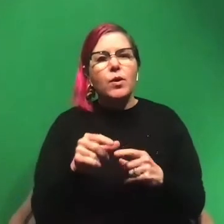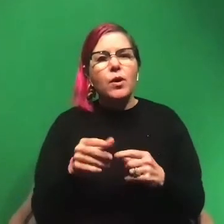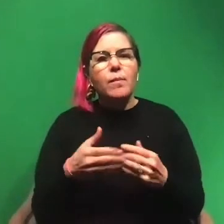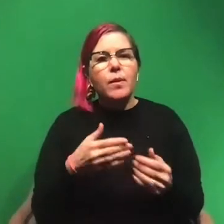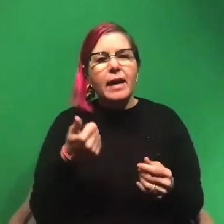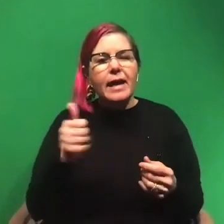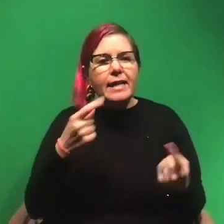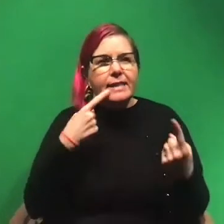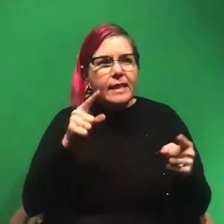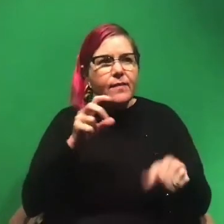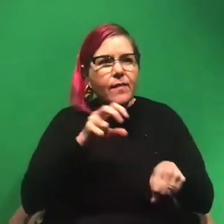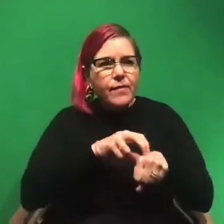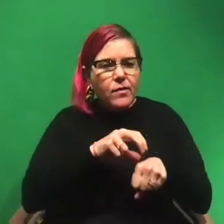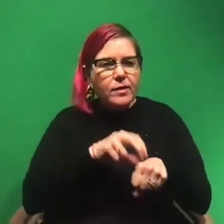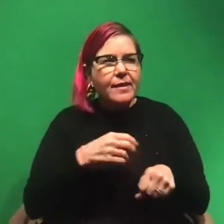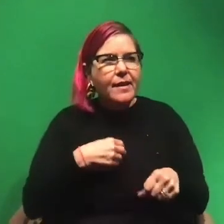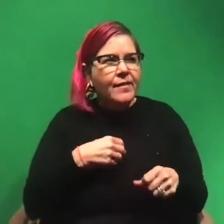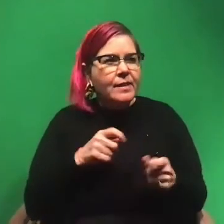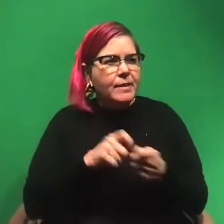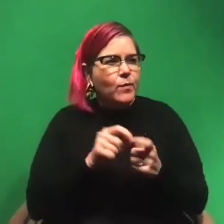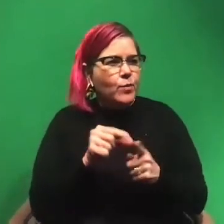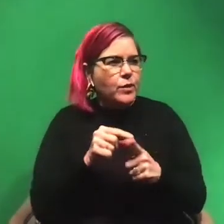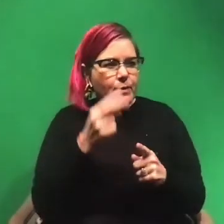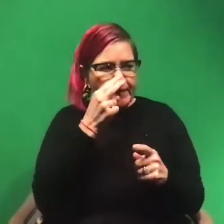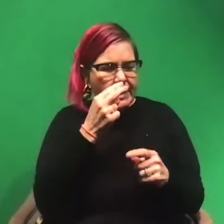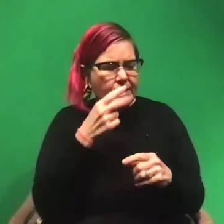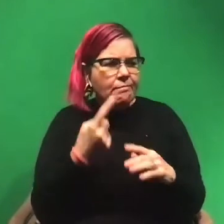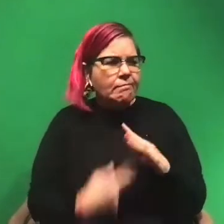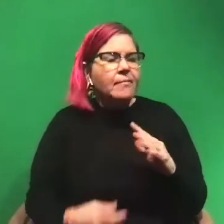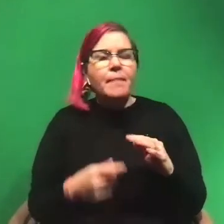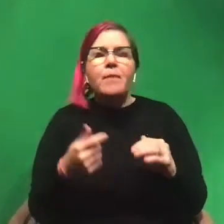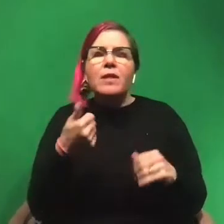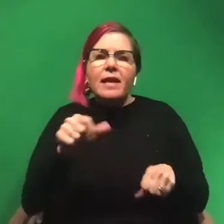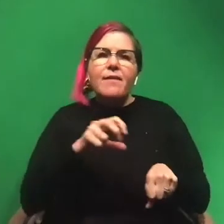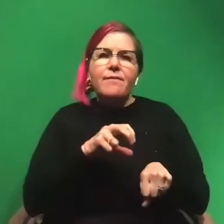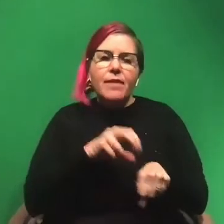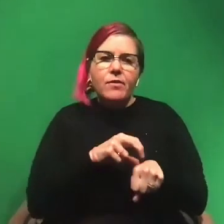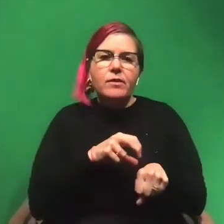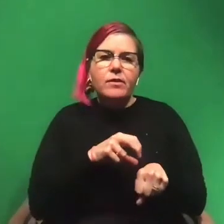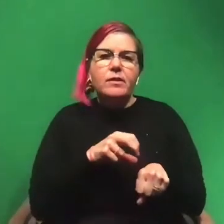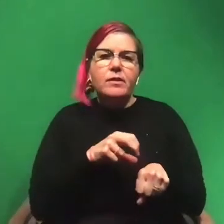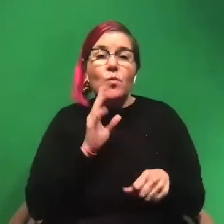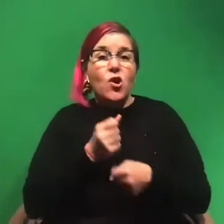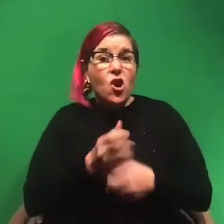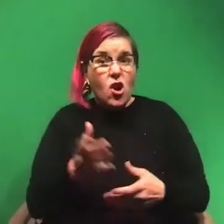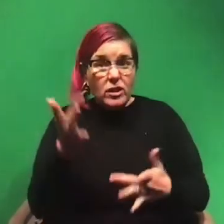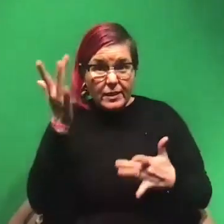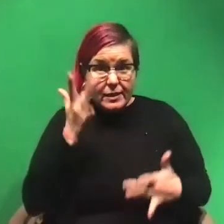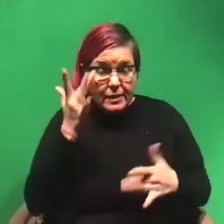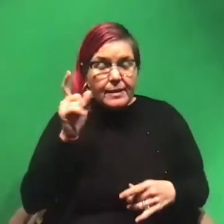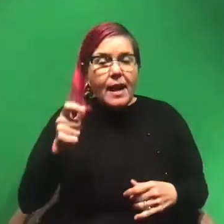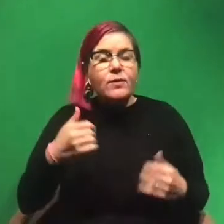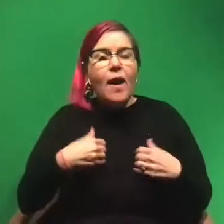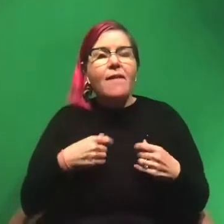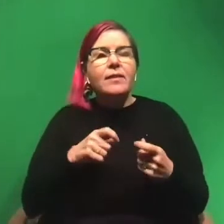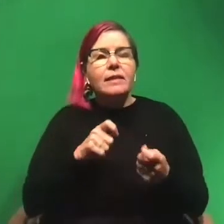successful virus, so it's a word that it was kind of funny. But essentially any virus that will cause disease has to have a way of shutting down